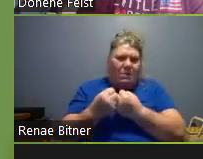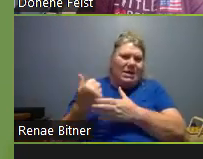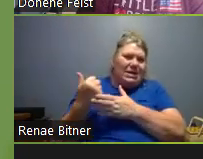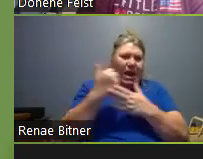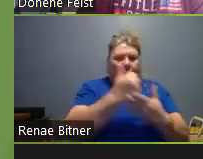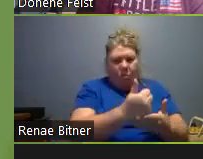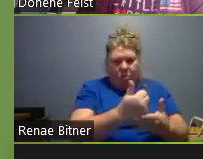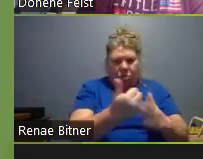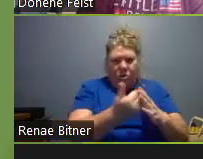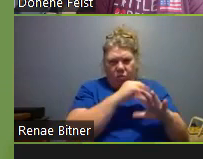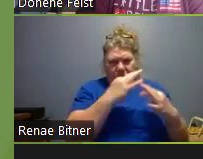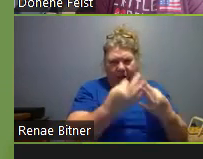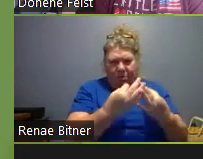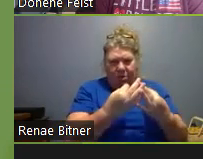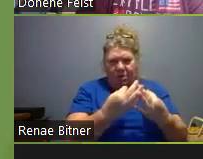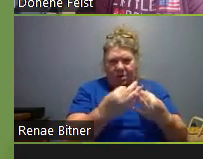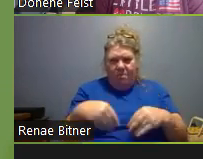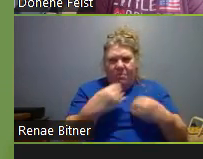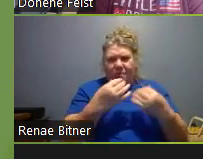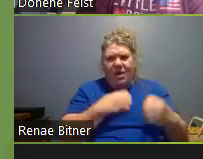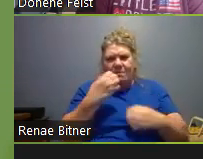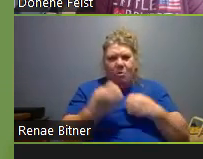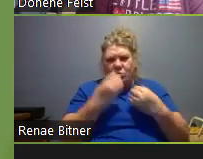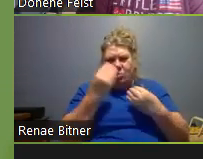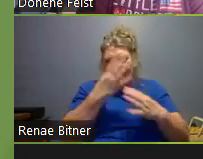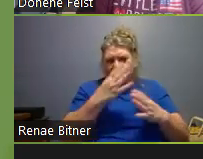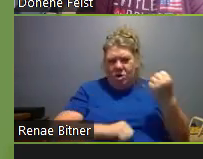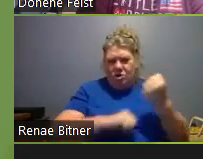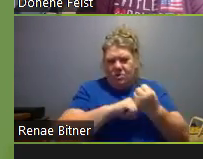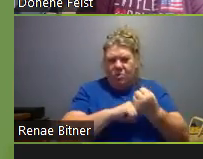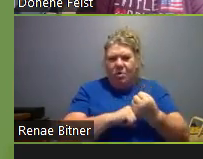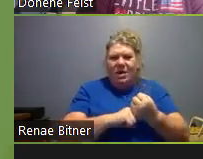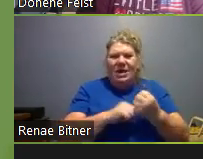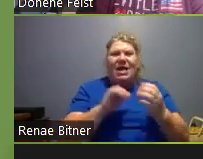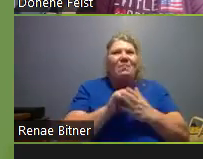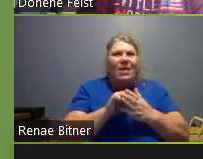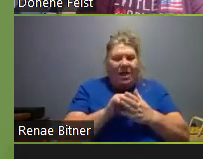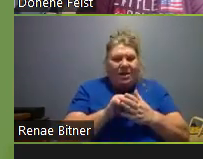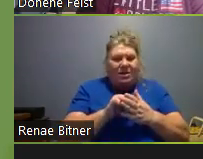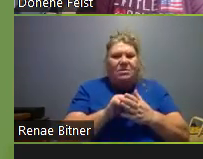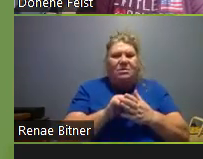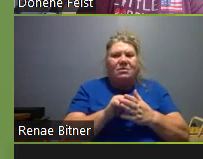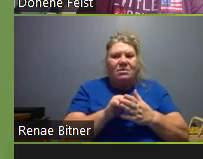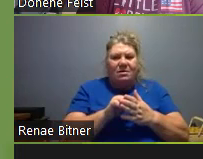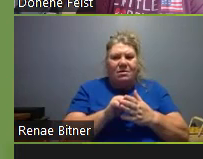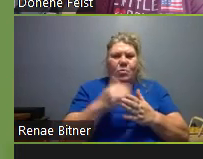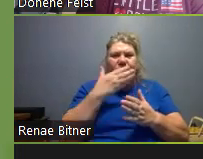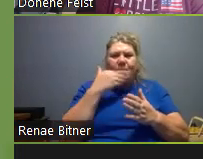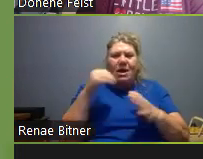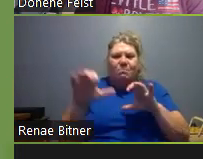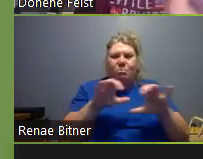them provide that emotional and informational support. That is what it was considered best practice